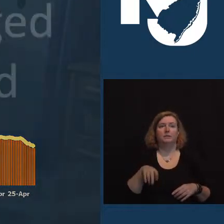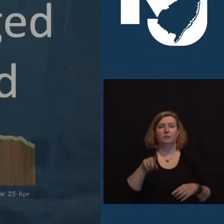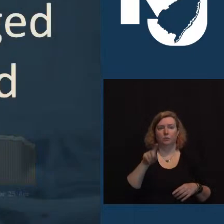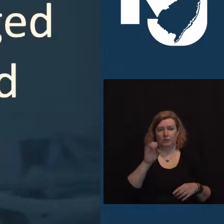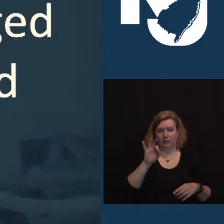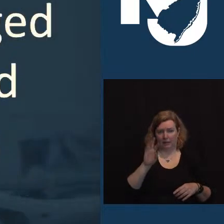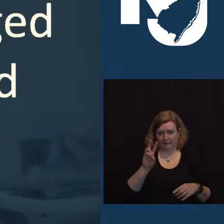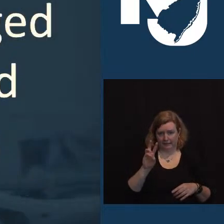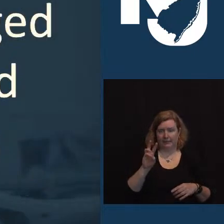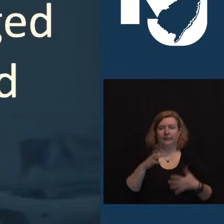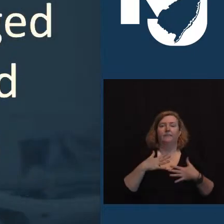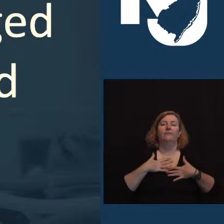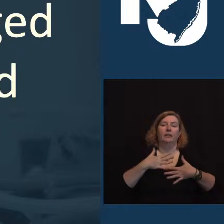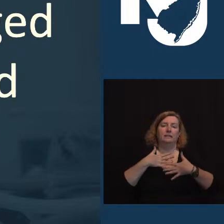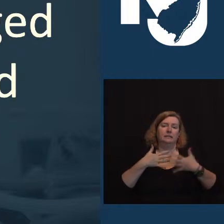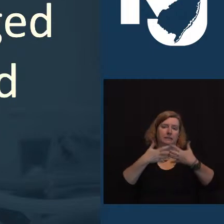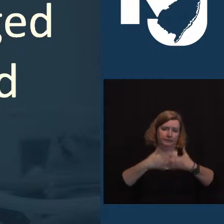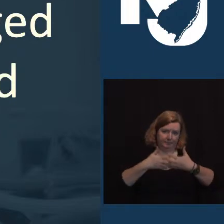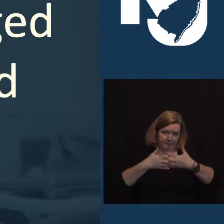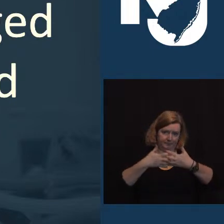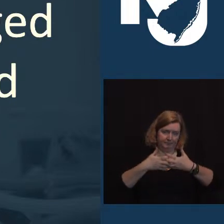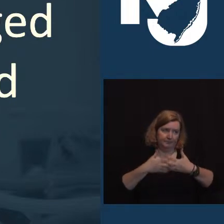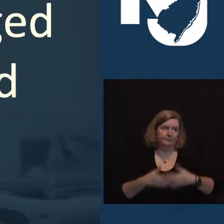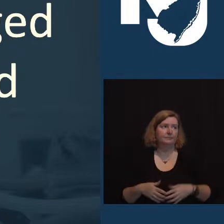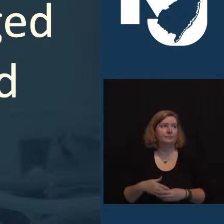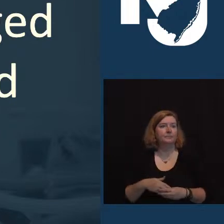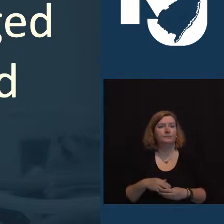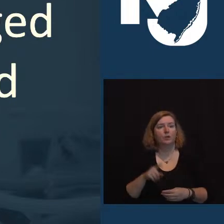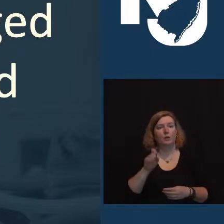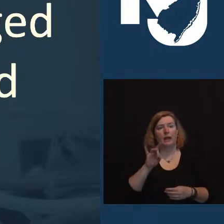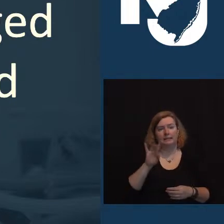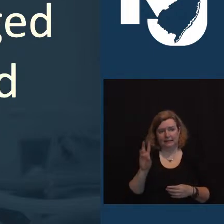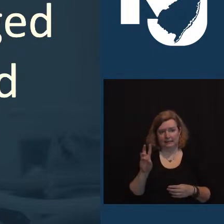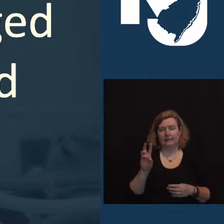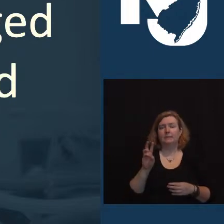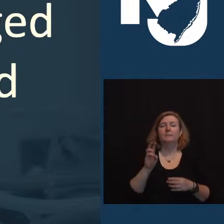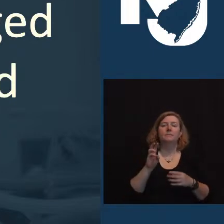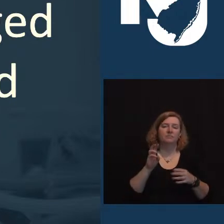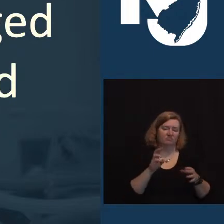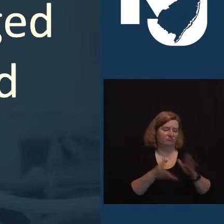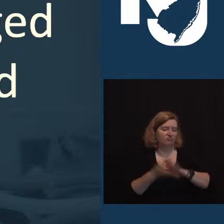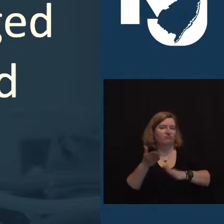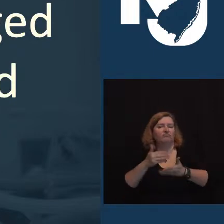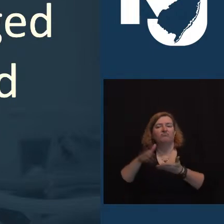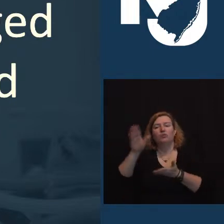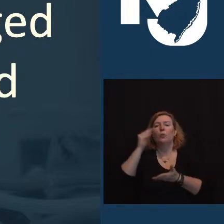saw 186 live patients leave our 71 hospitals yesterday.